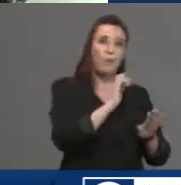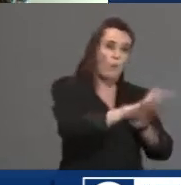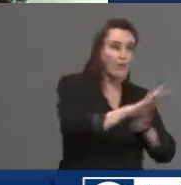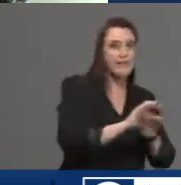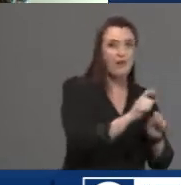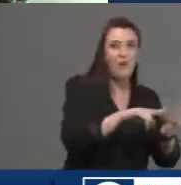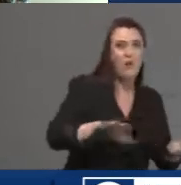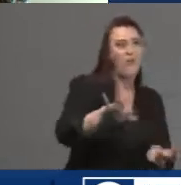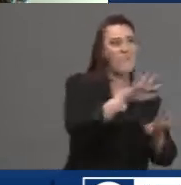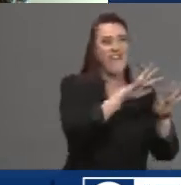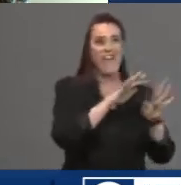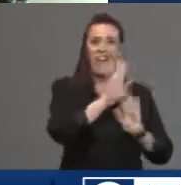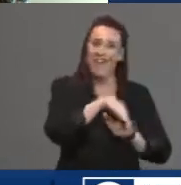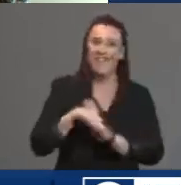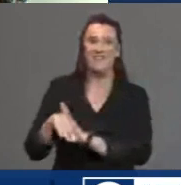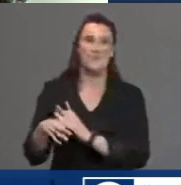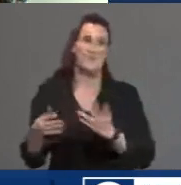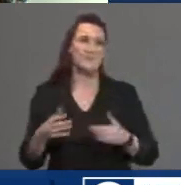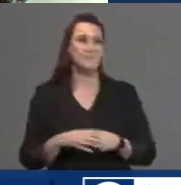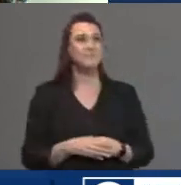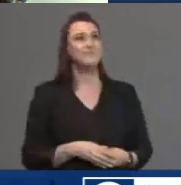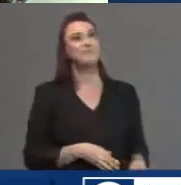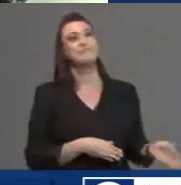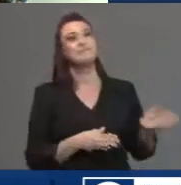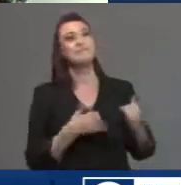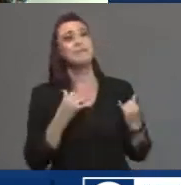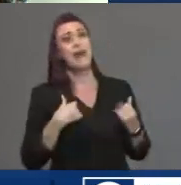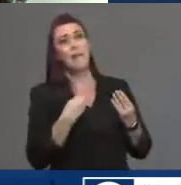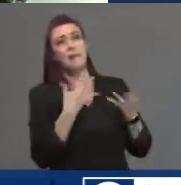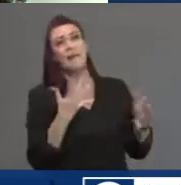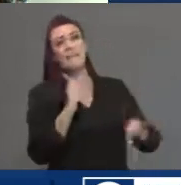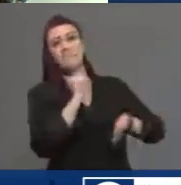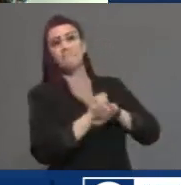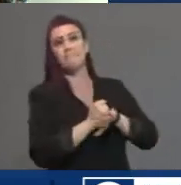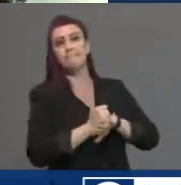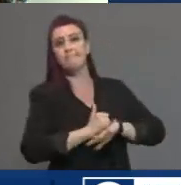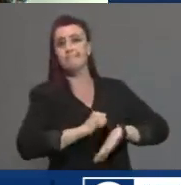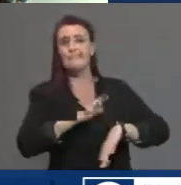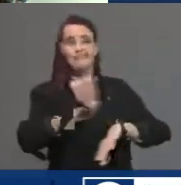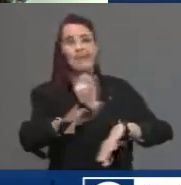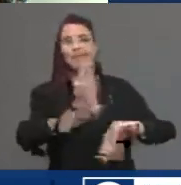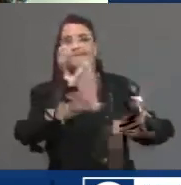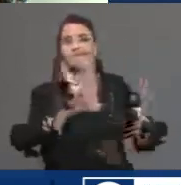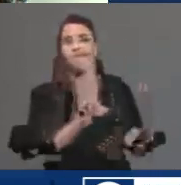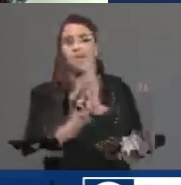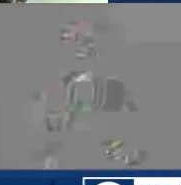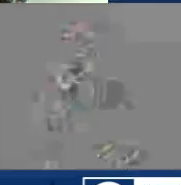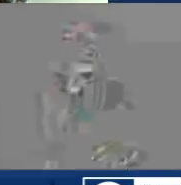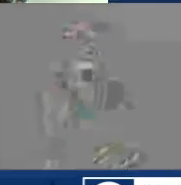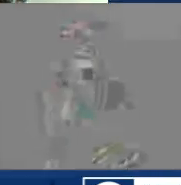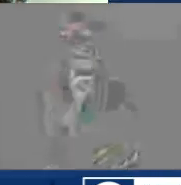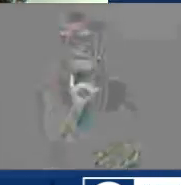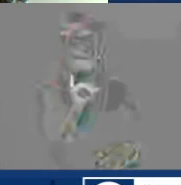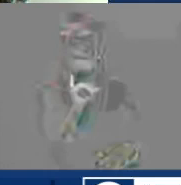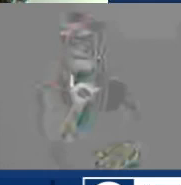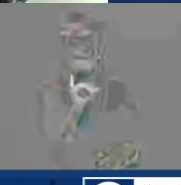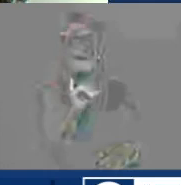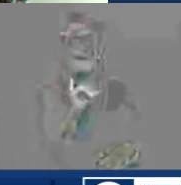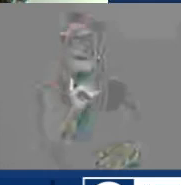back there as well. Today, I'm able to give a date certain of Monday, May